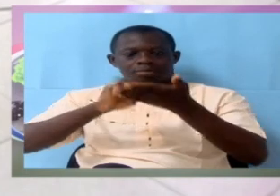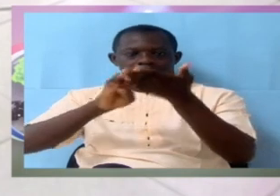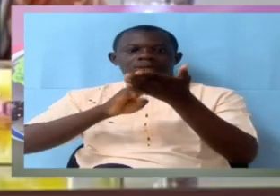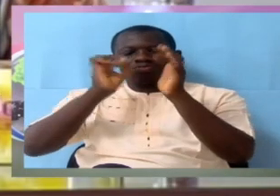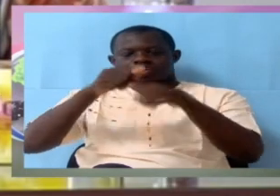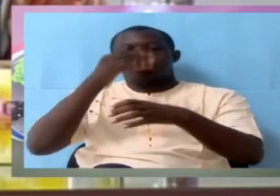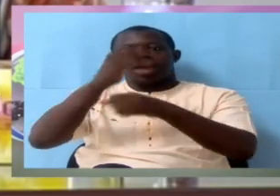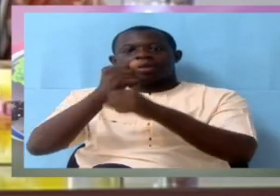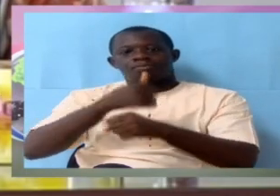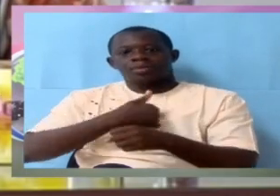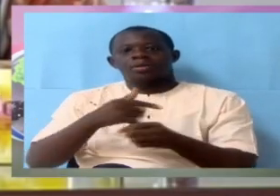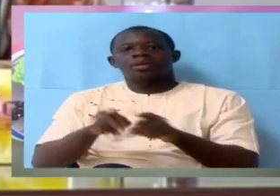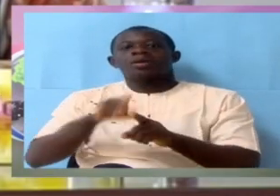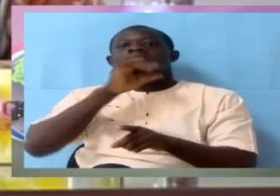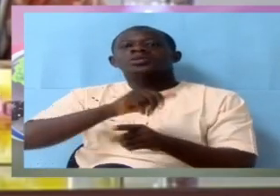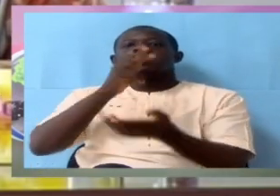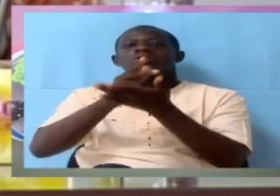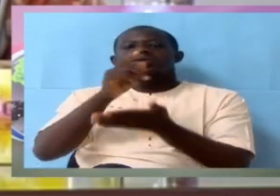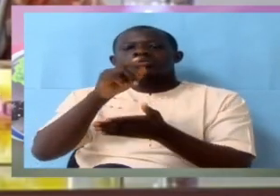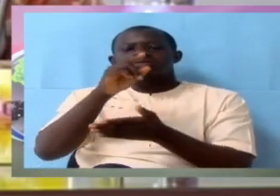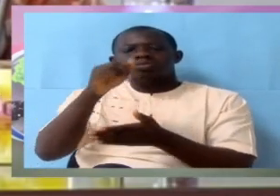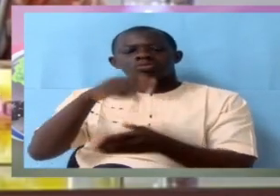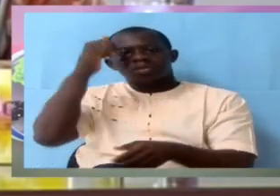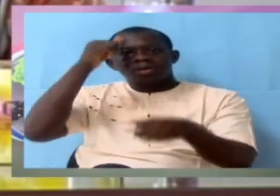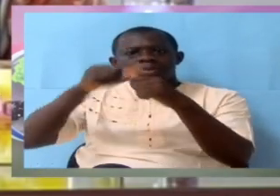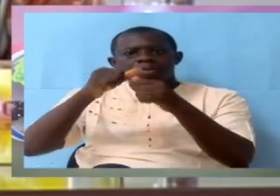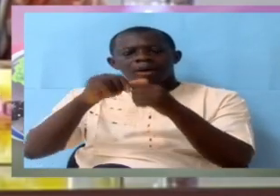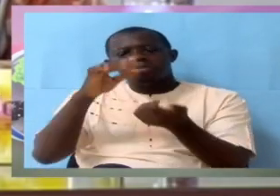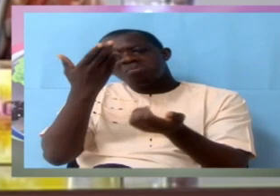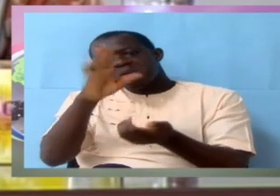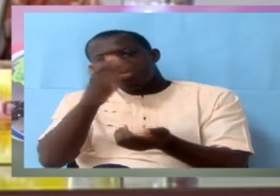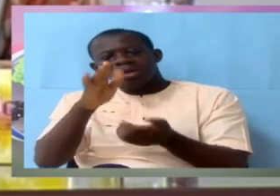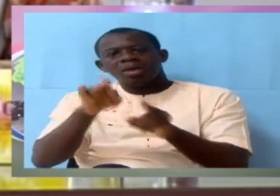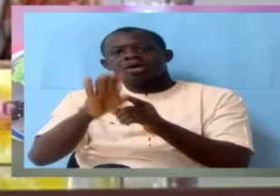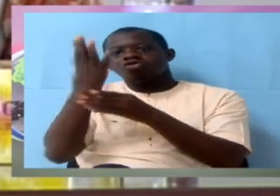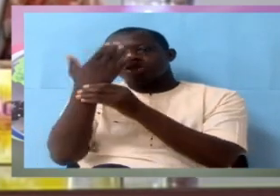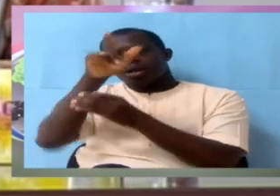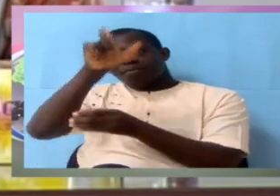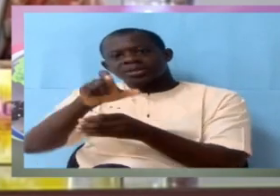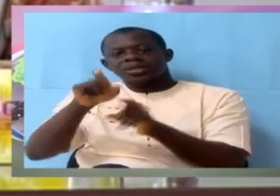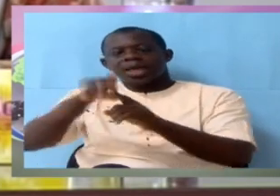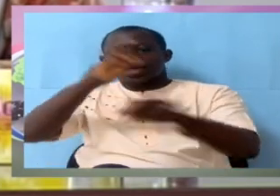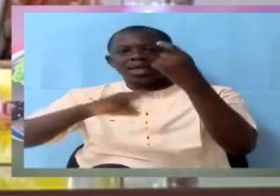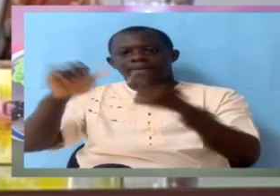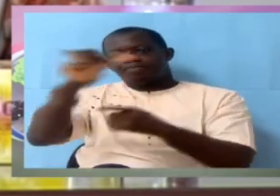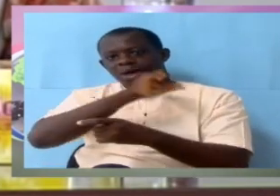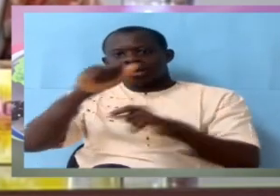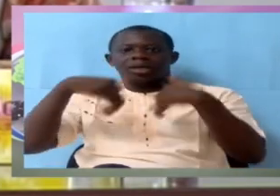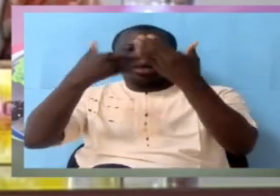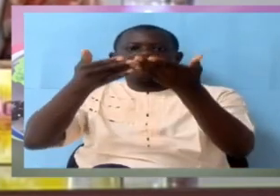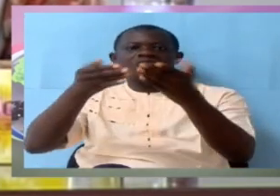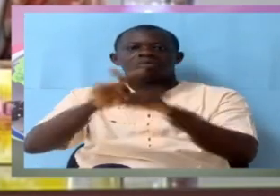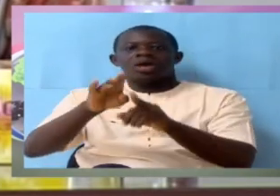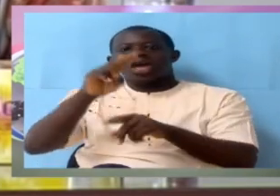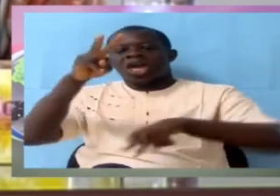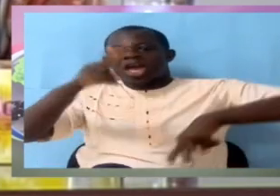Witness, can you tell this commission if the doctors put you back on the HIV medication, which is the conventional drugs you were